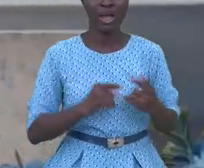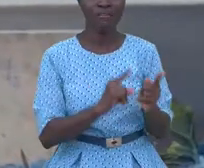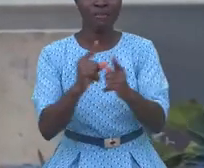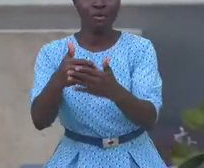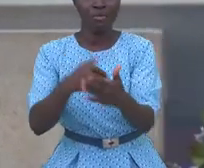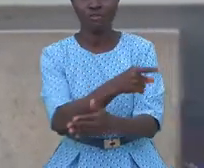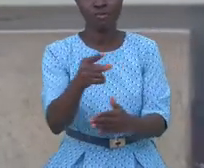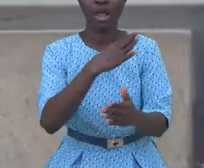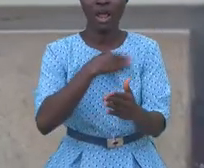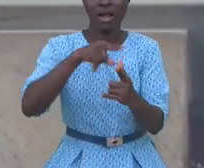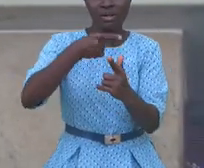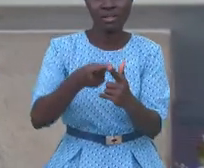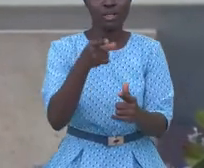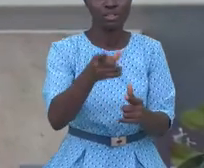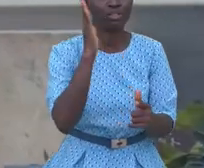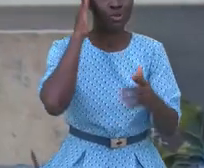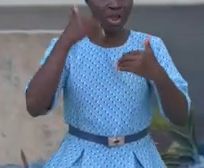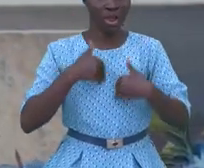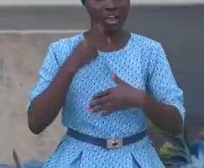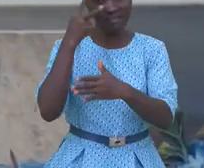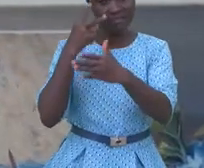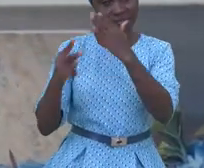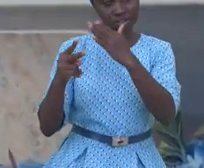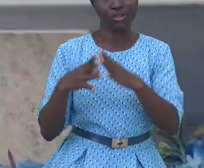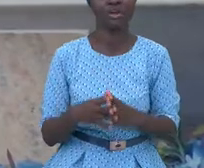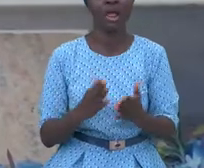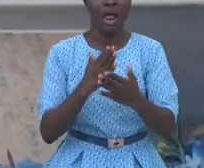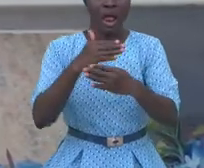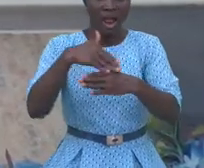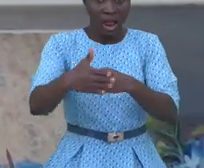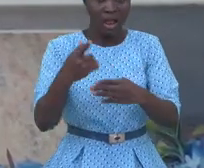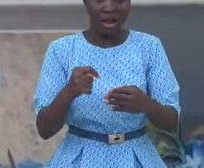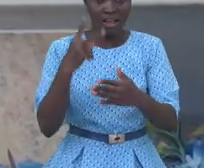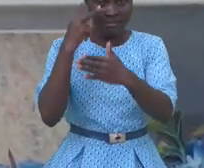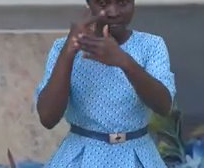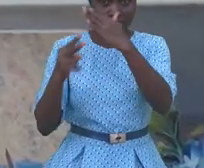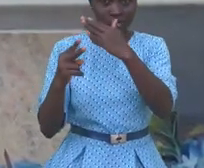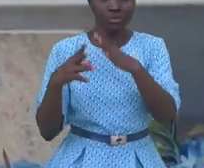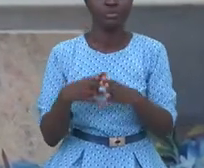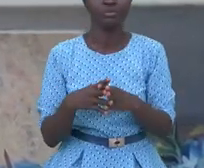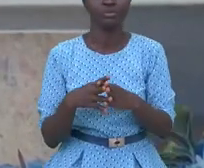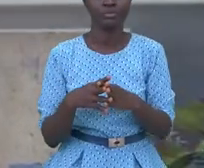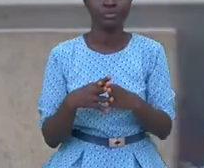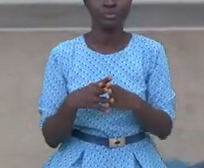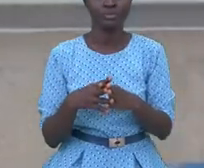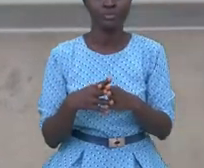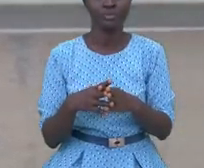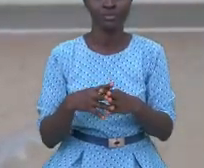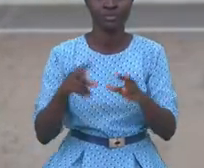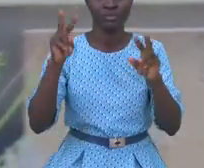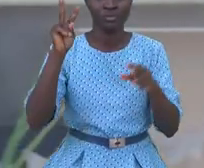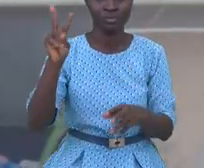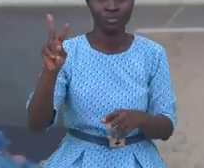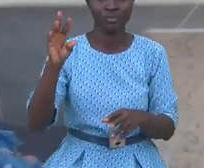you will have a vision. After the vision, the vow. "He